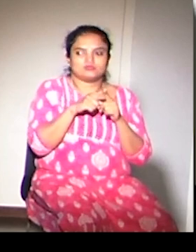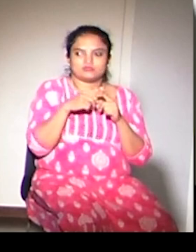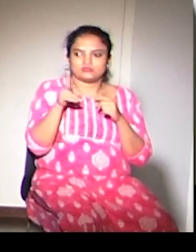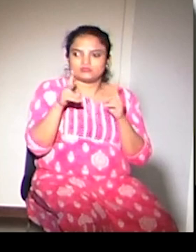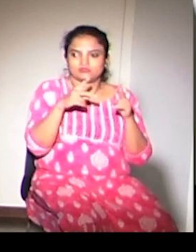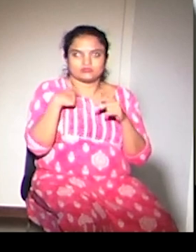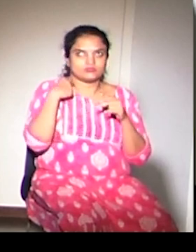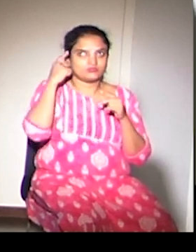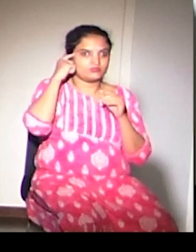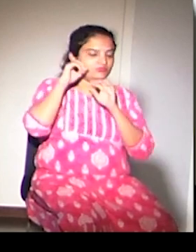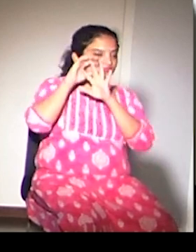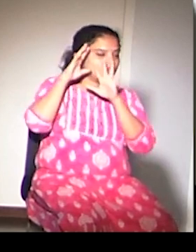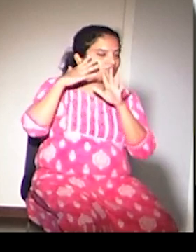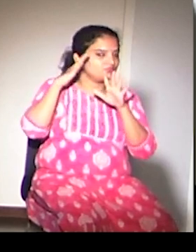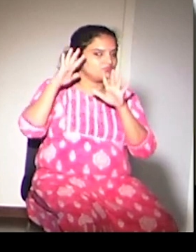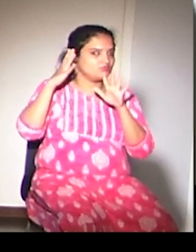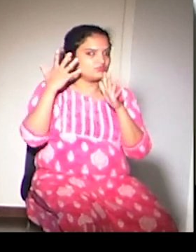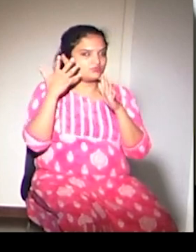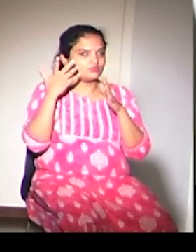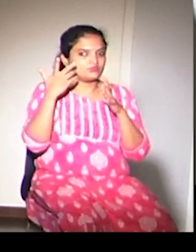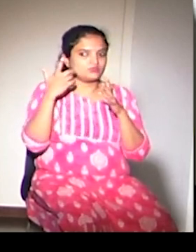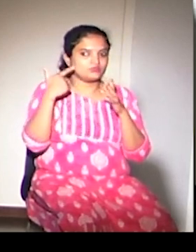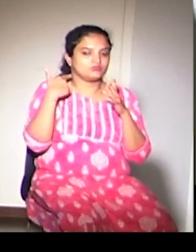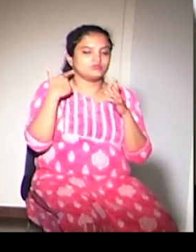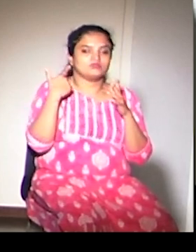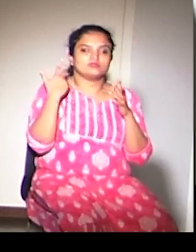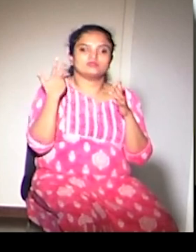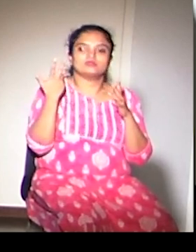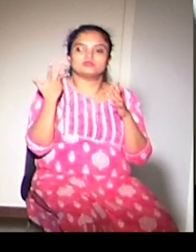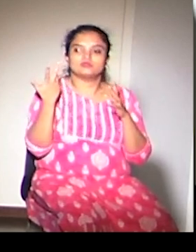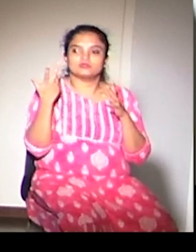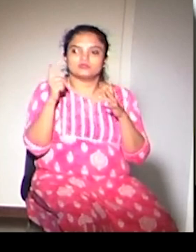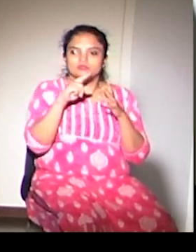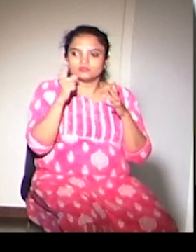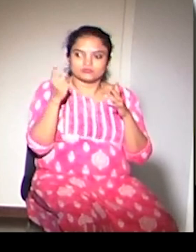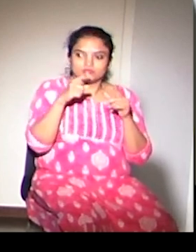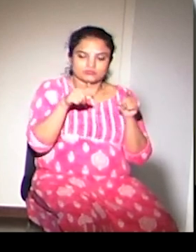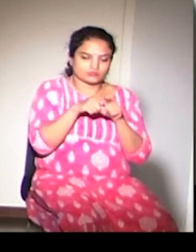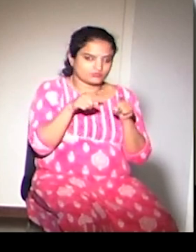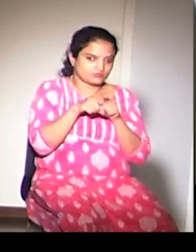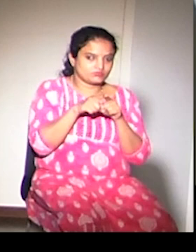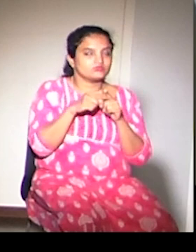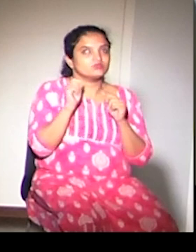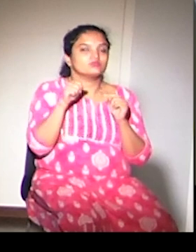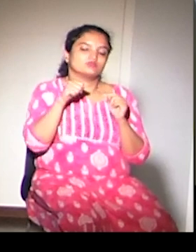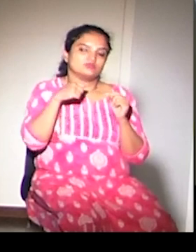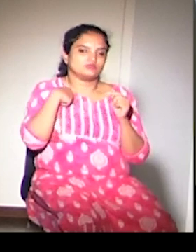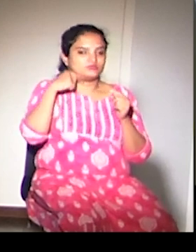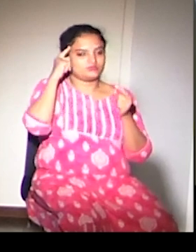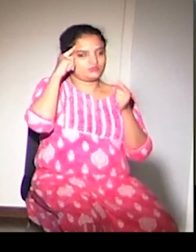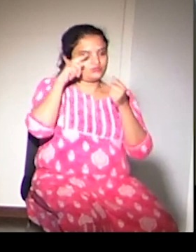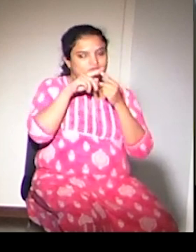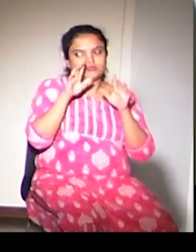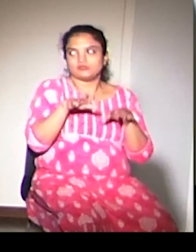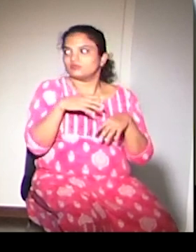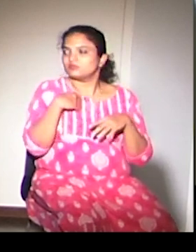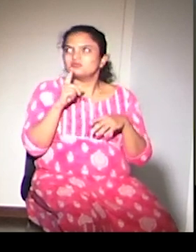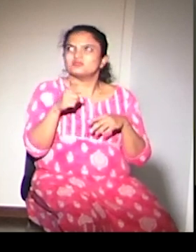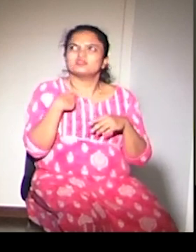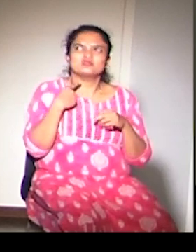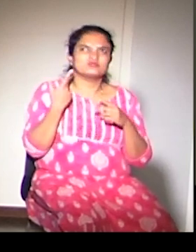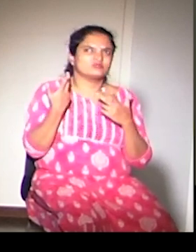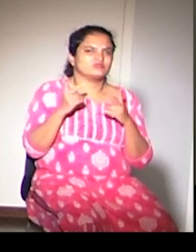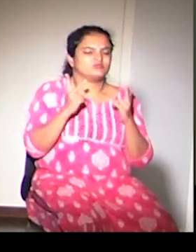evidence. Certainly with Mandu and Bidar, we do have a little bit of evidence, but not a great